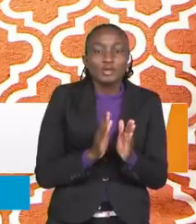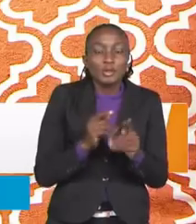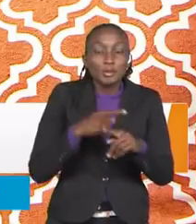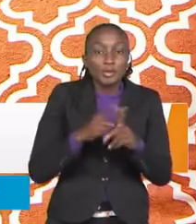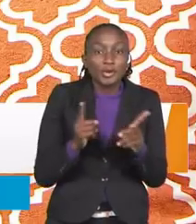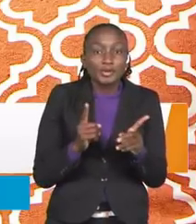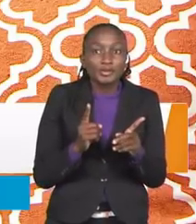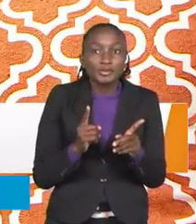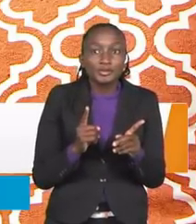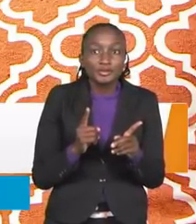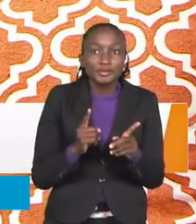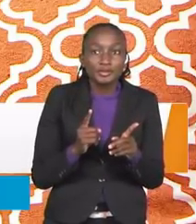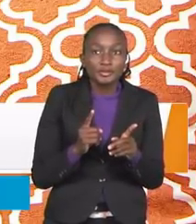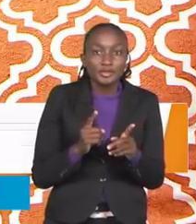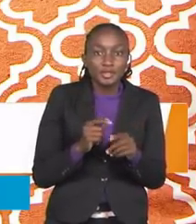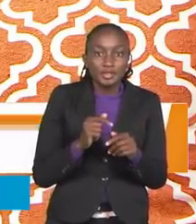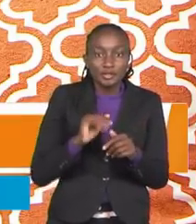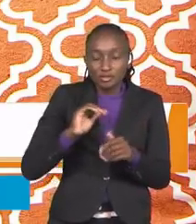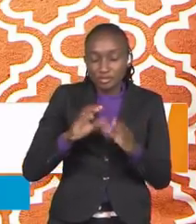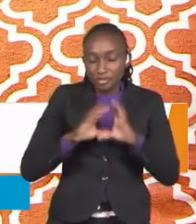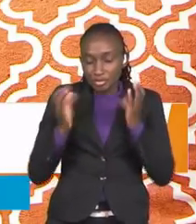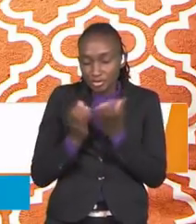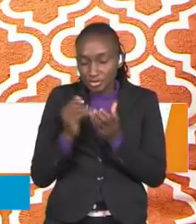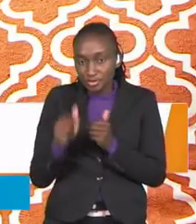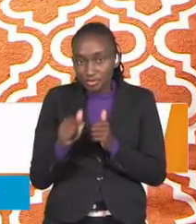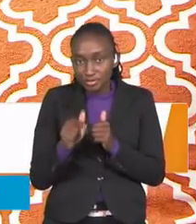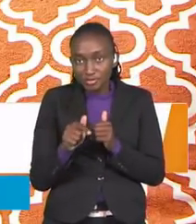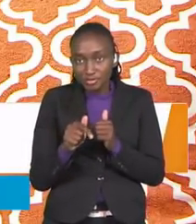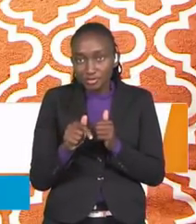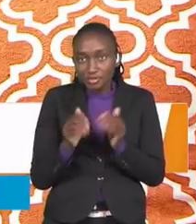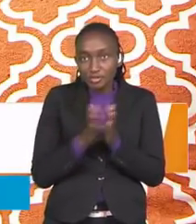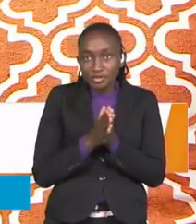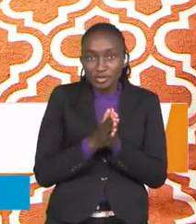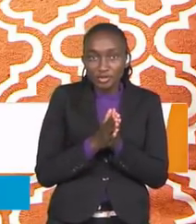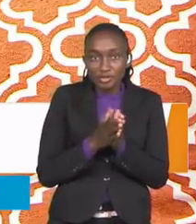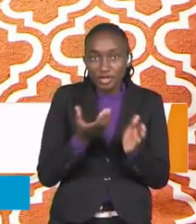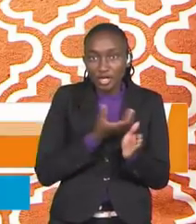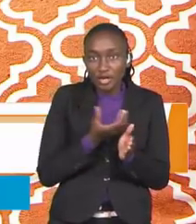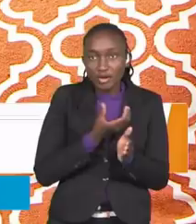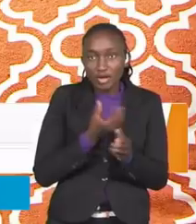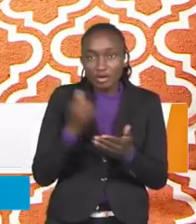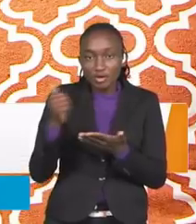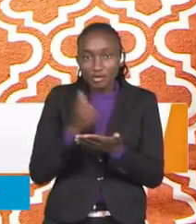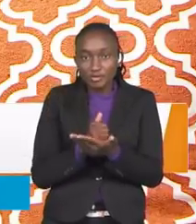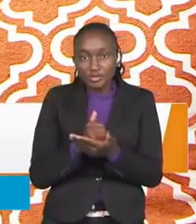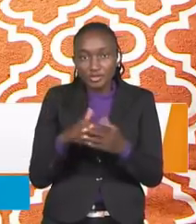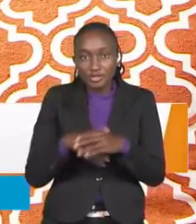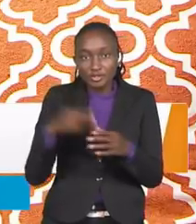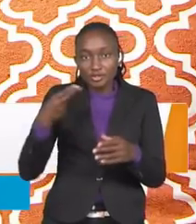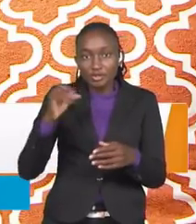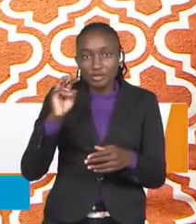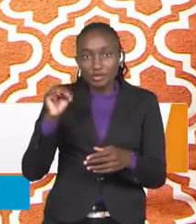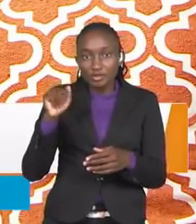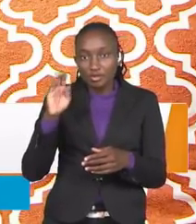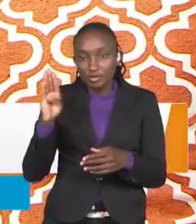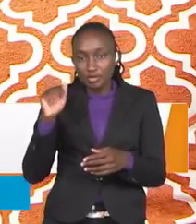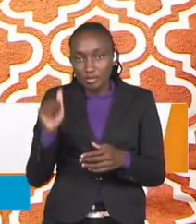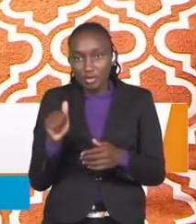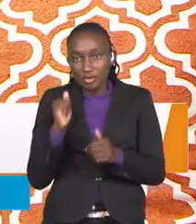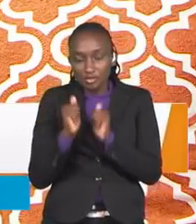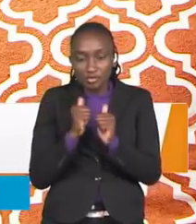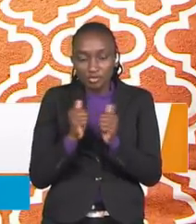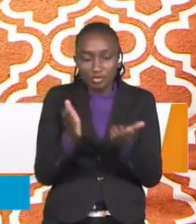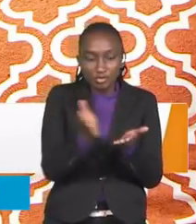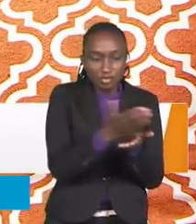But the Sanjuero community and our Homa Bay office has mobilized the staff there